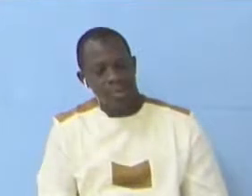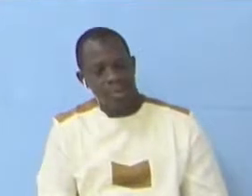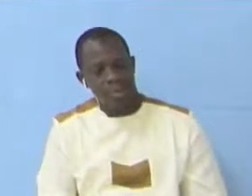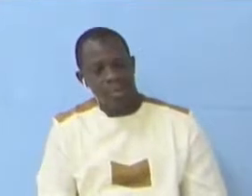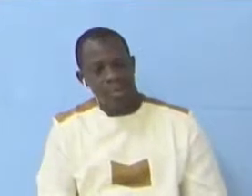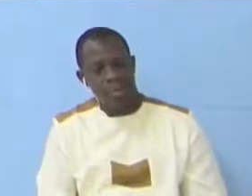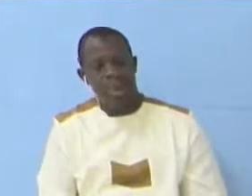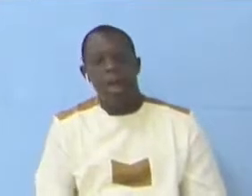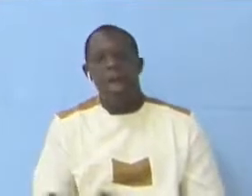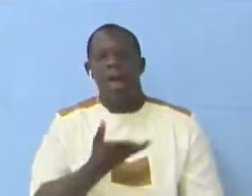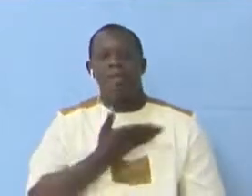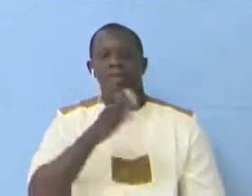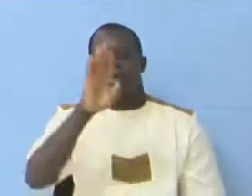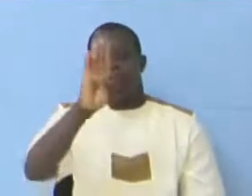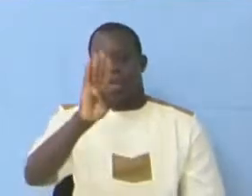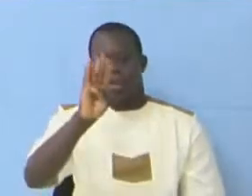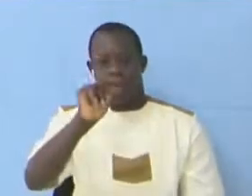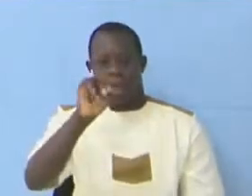Benjamin